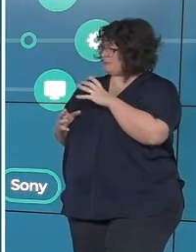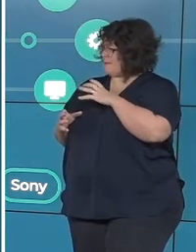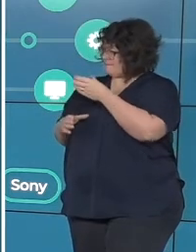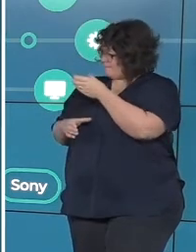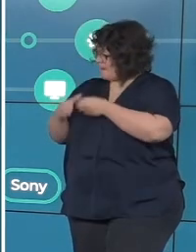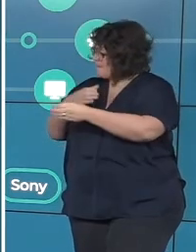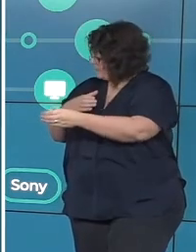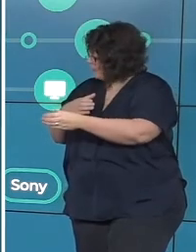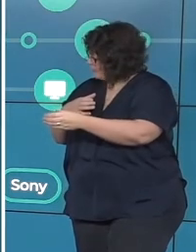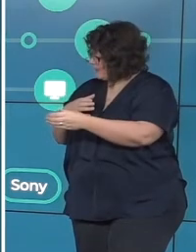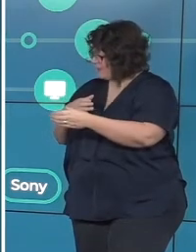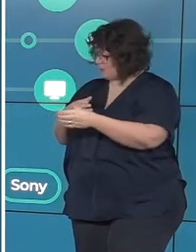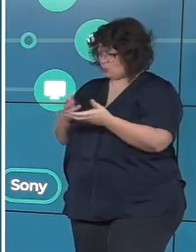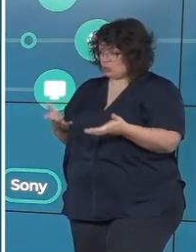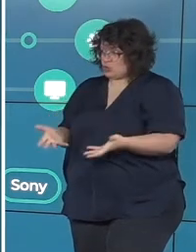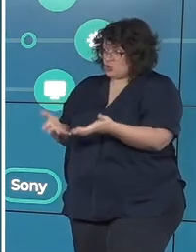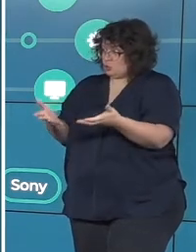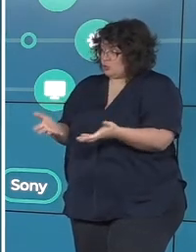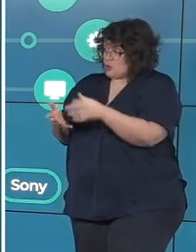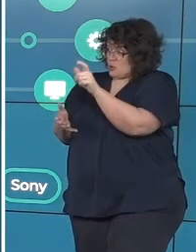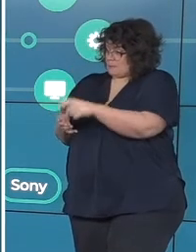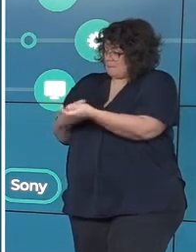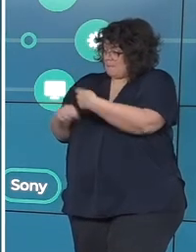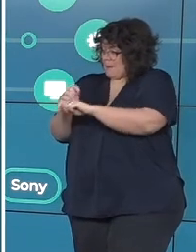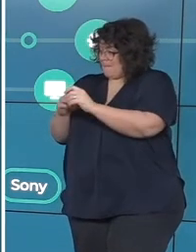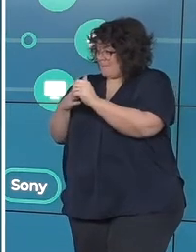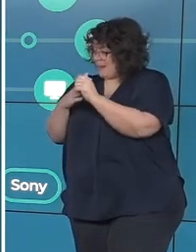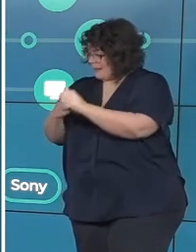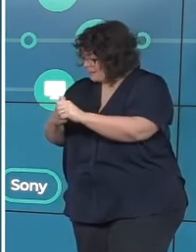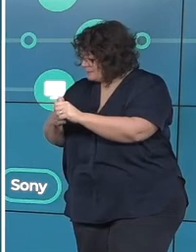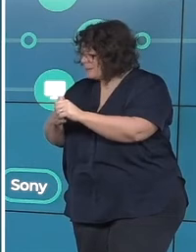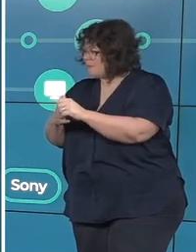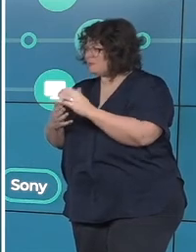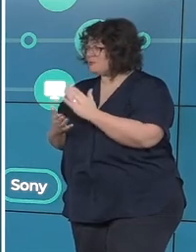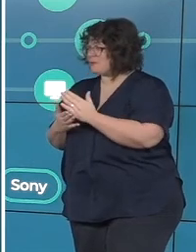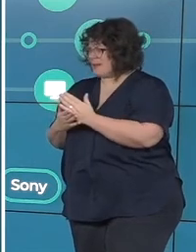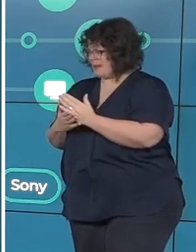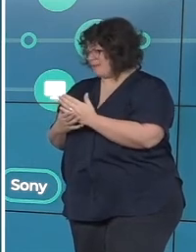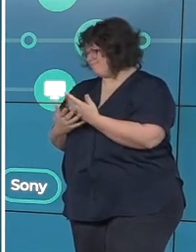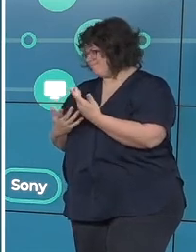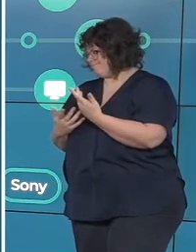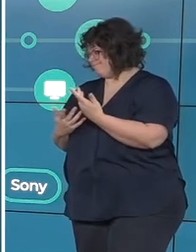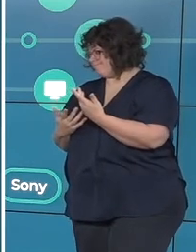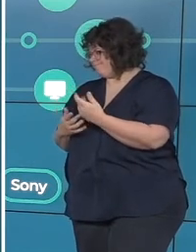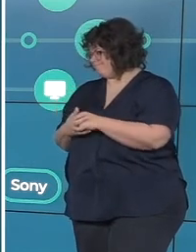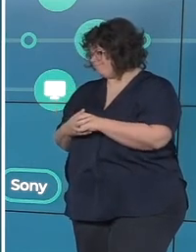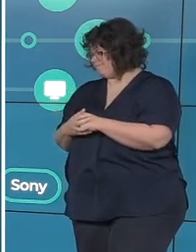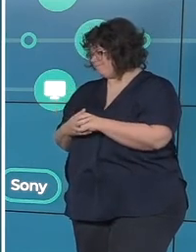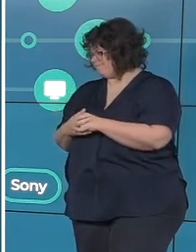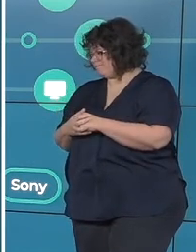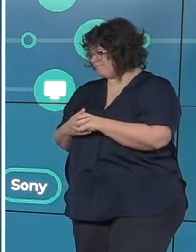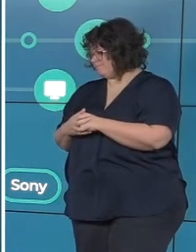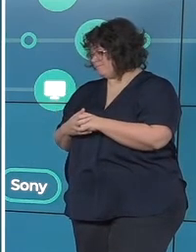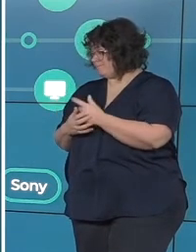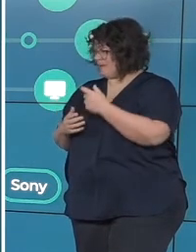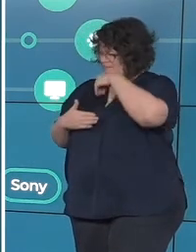out, as Christopher's saying, what's the inherent motivation of someone? Yeah. How do you find that person that clearly just has